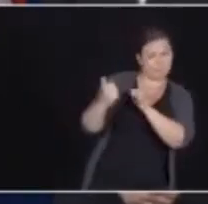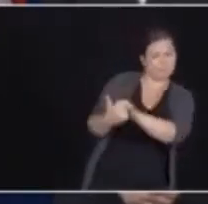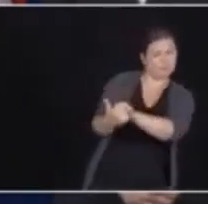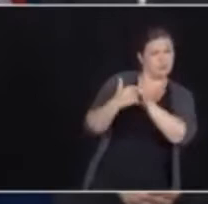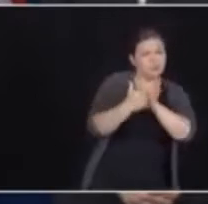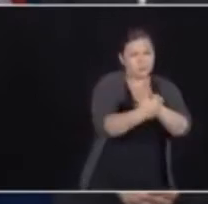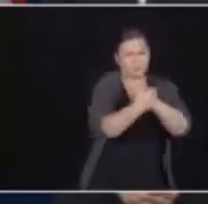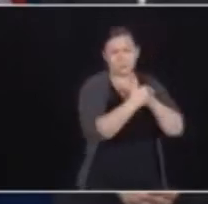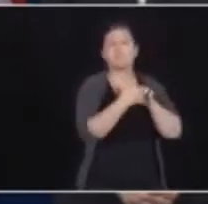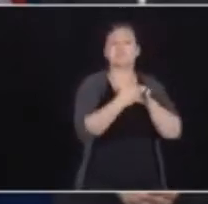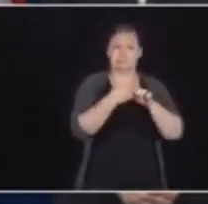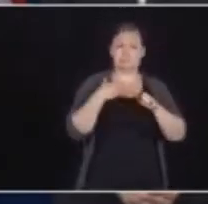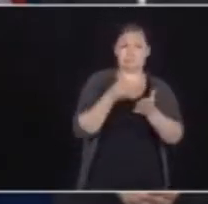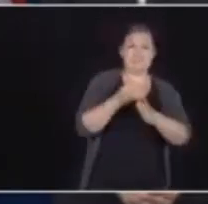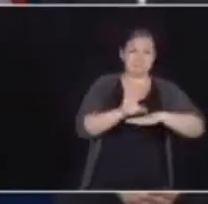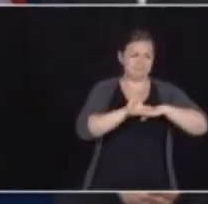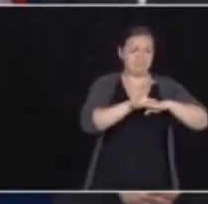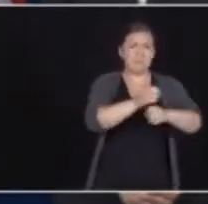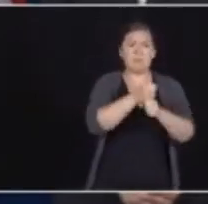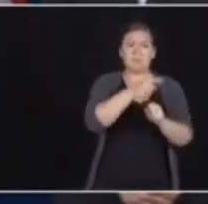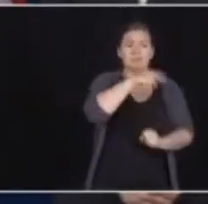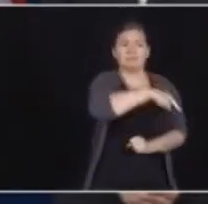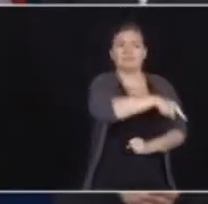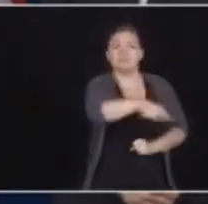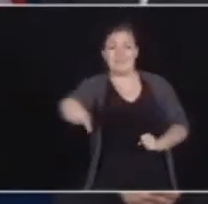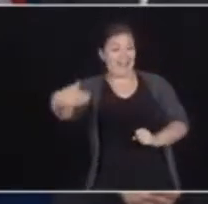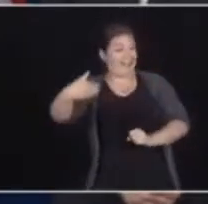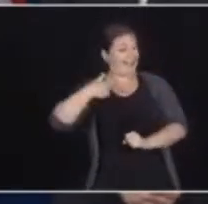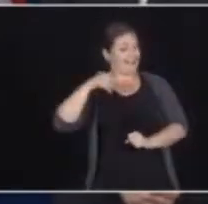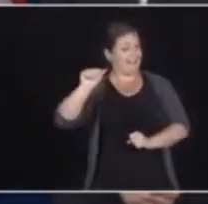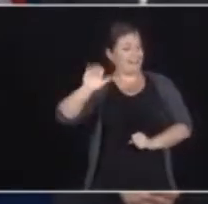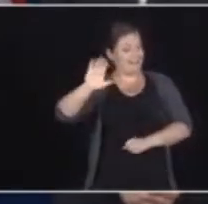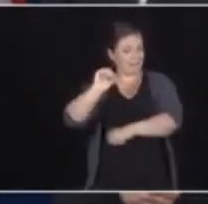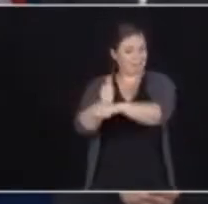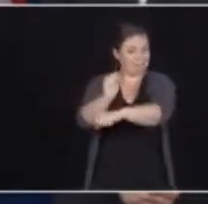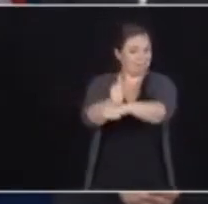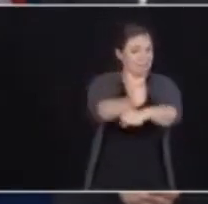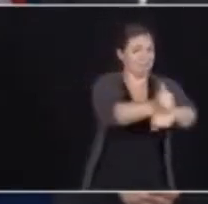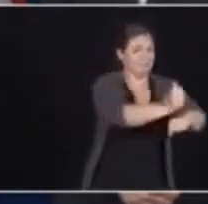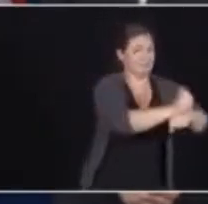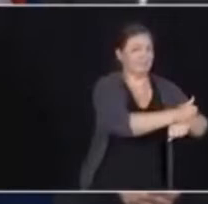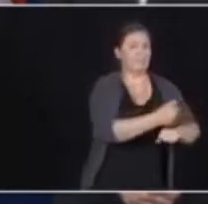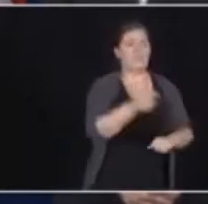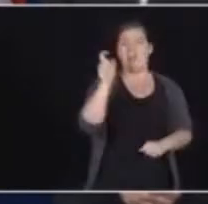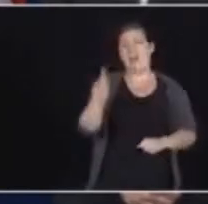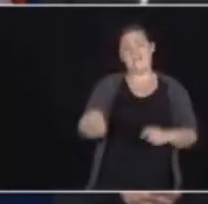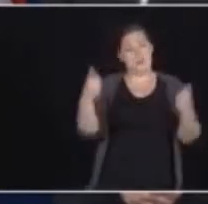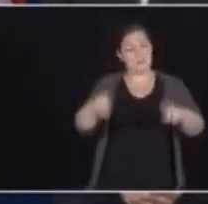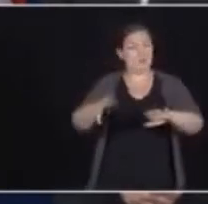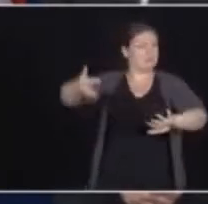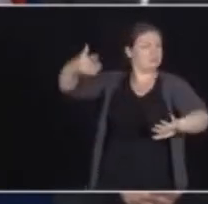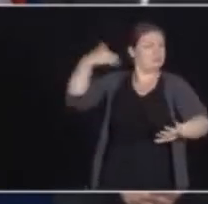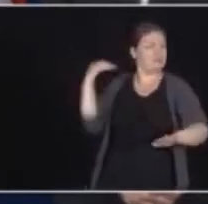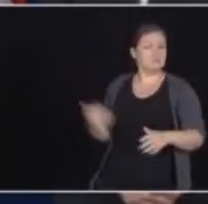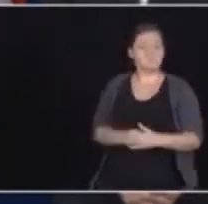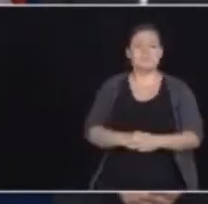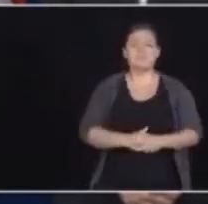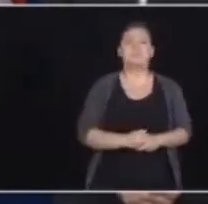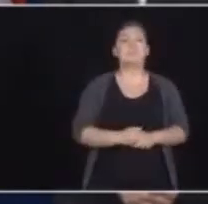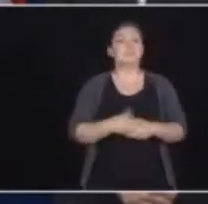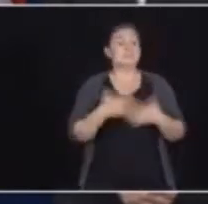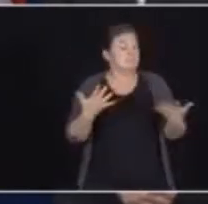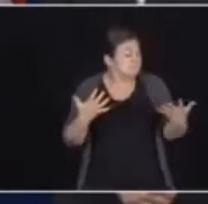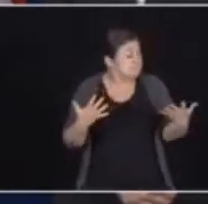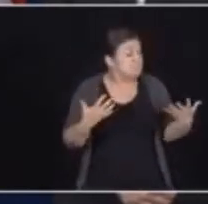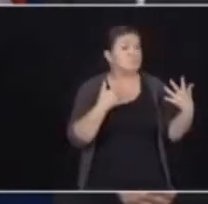air conditioning. This is something that should have been done many years ago. And with thousands of new and redeveloped